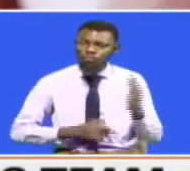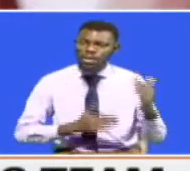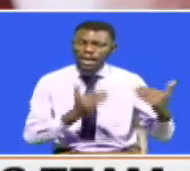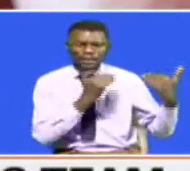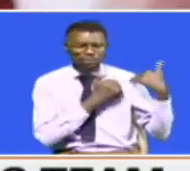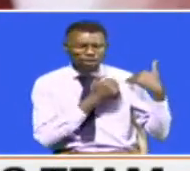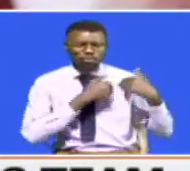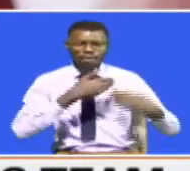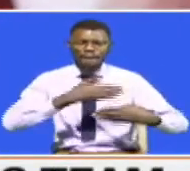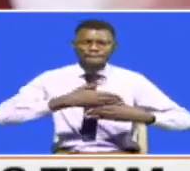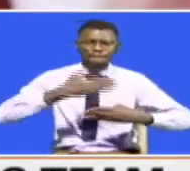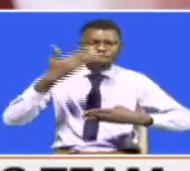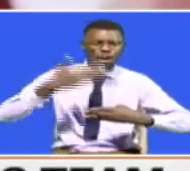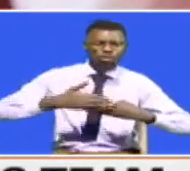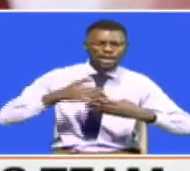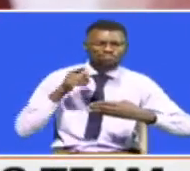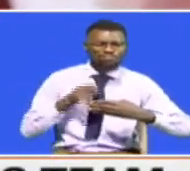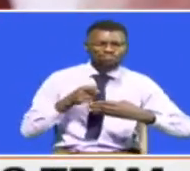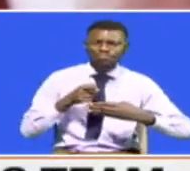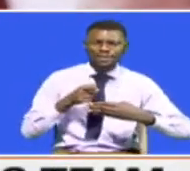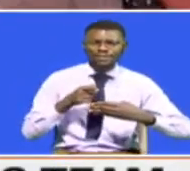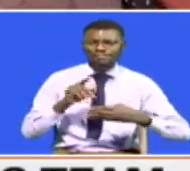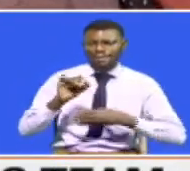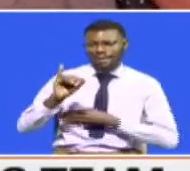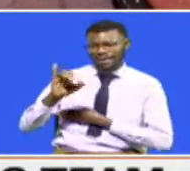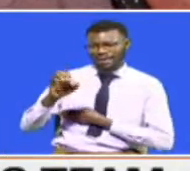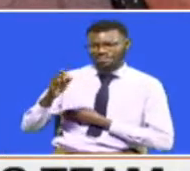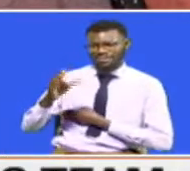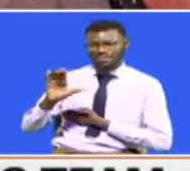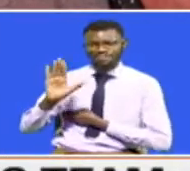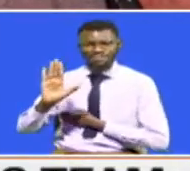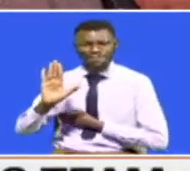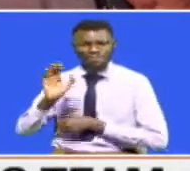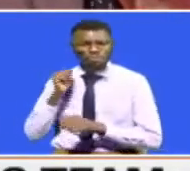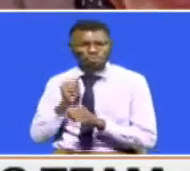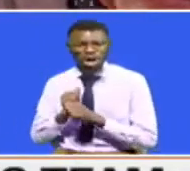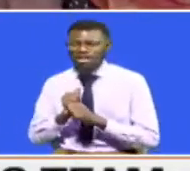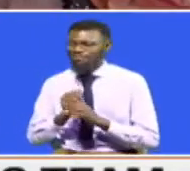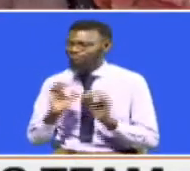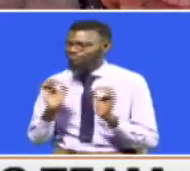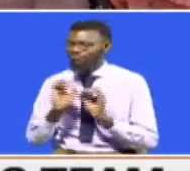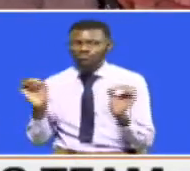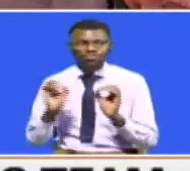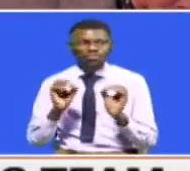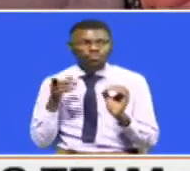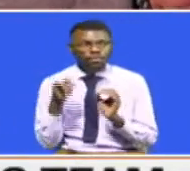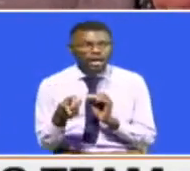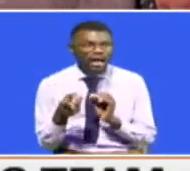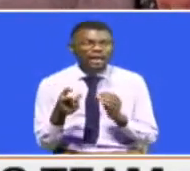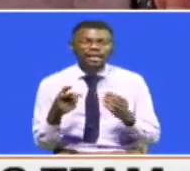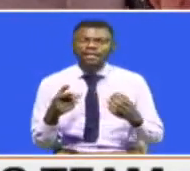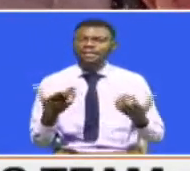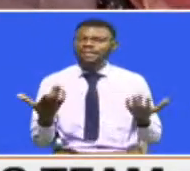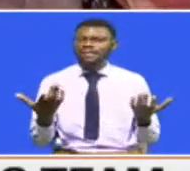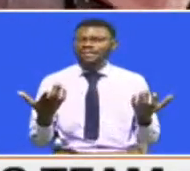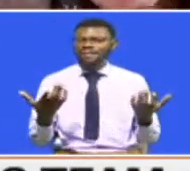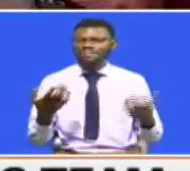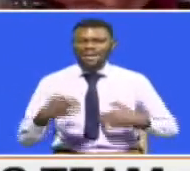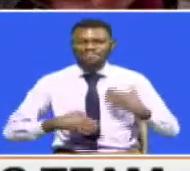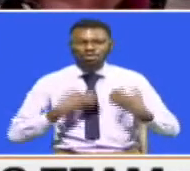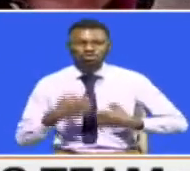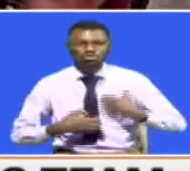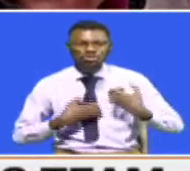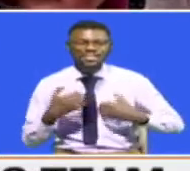be hived off from the Electoral Commission. The limitation of boundaries remains a highly emotive and public interest issue. The